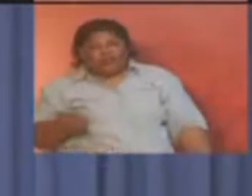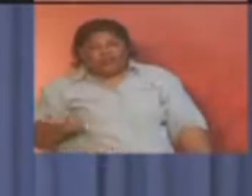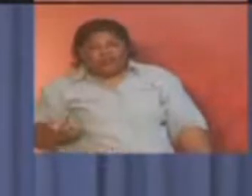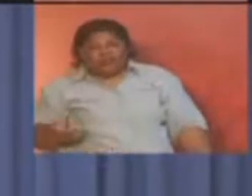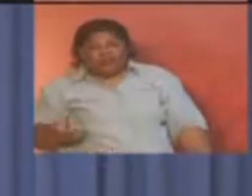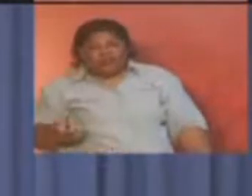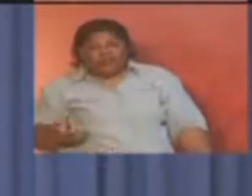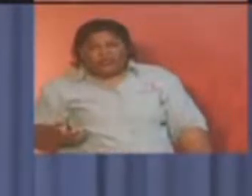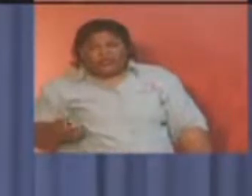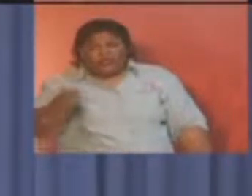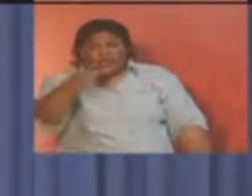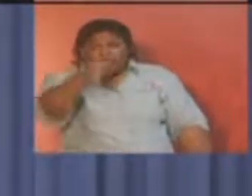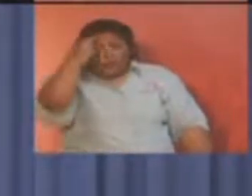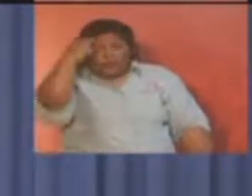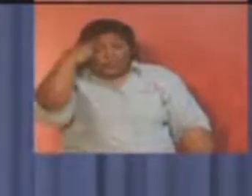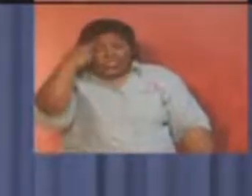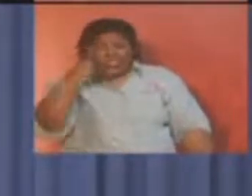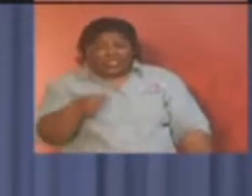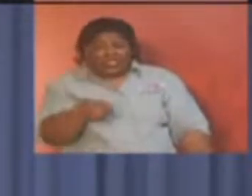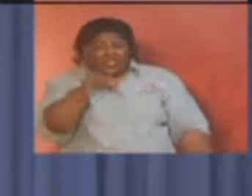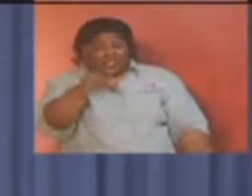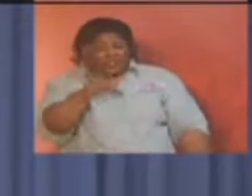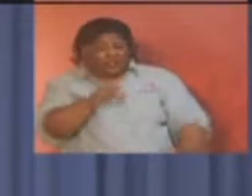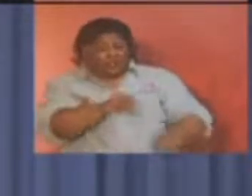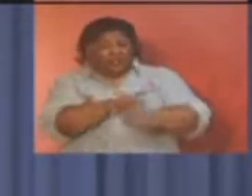infects, with the consequences of that.